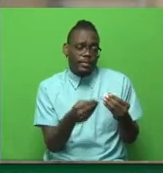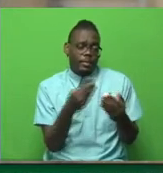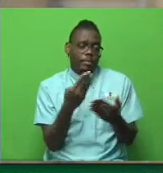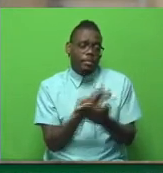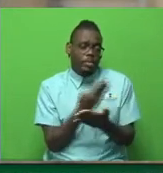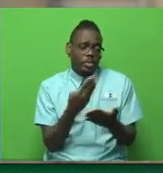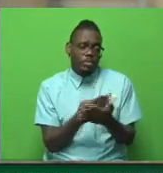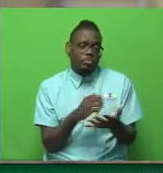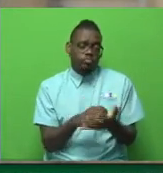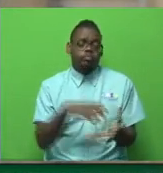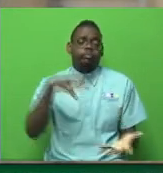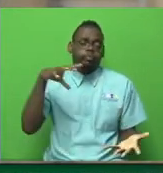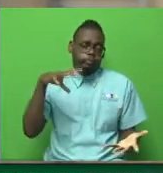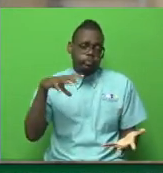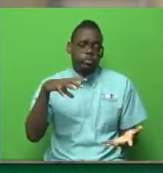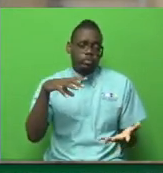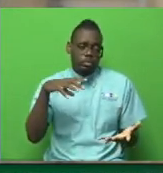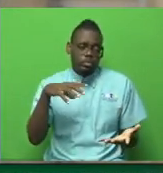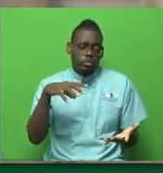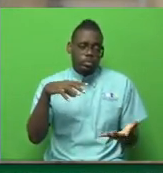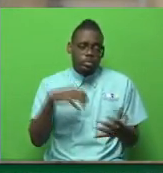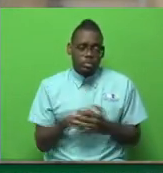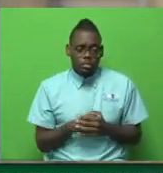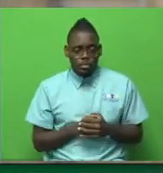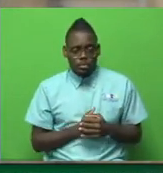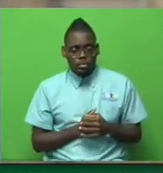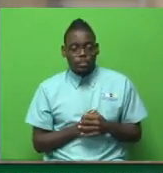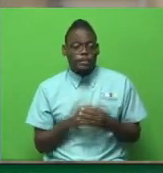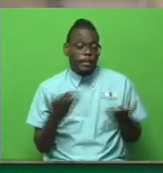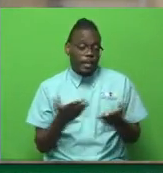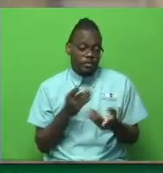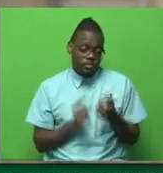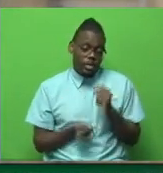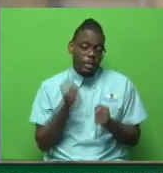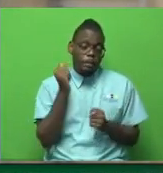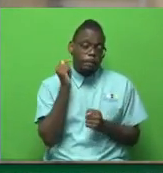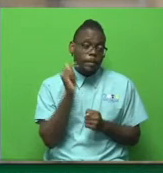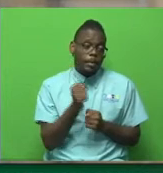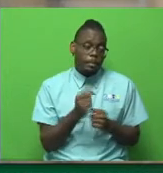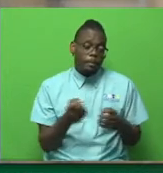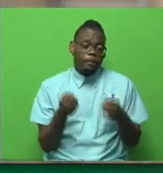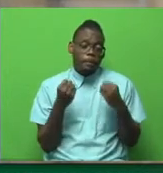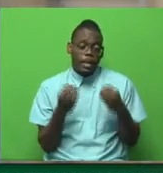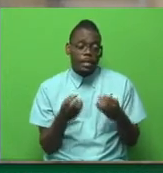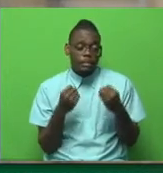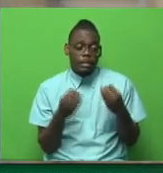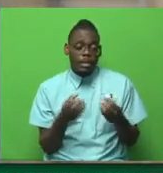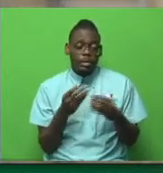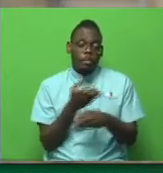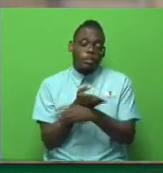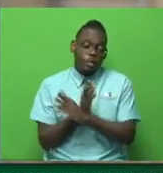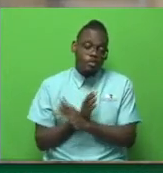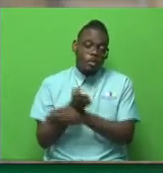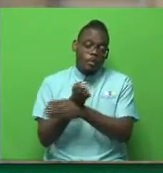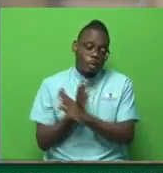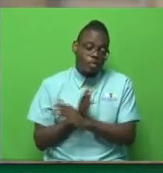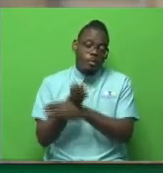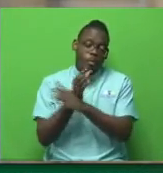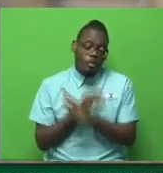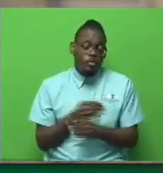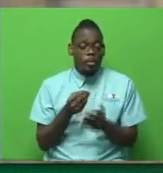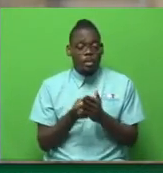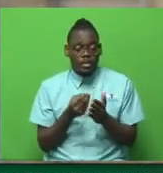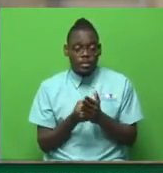of Trinidad and Tobago much of it borrowed money with the deputy speaker because of the